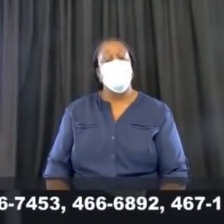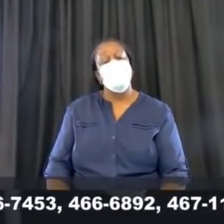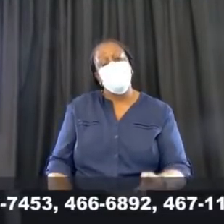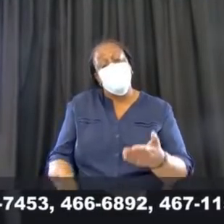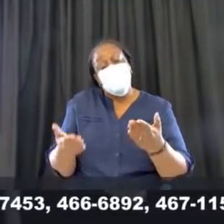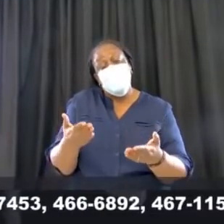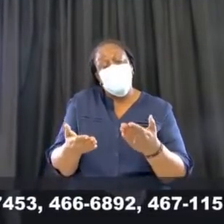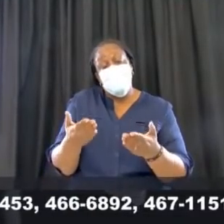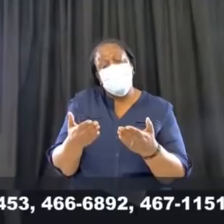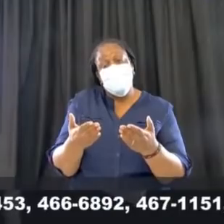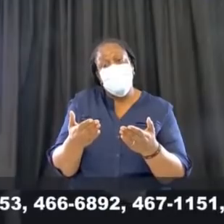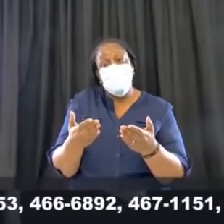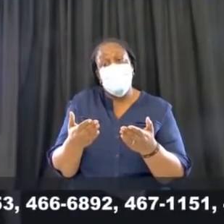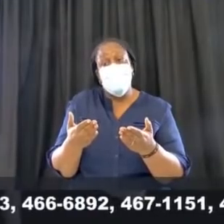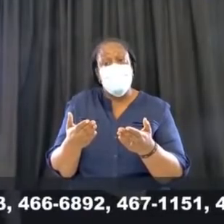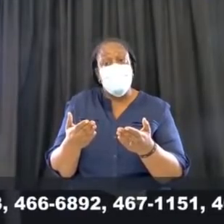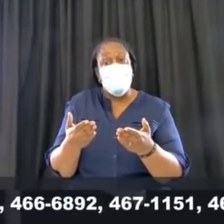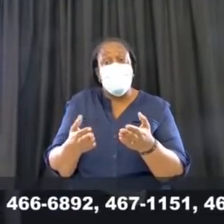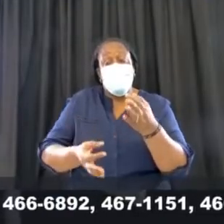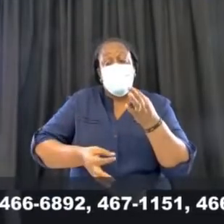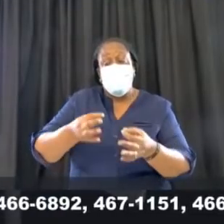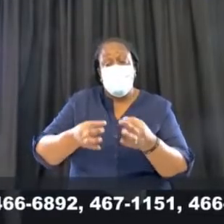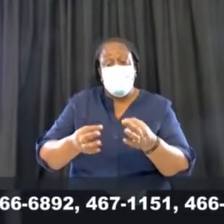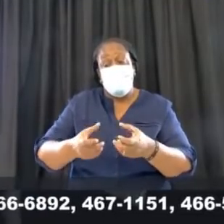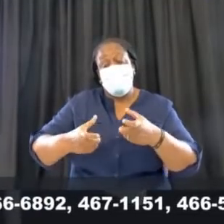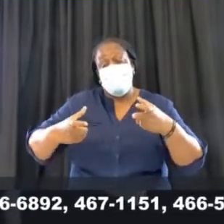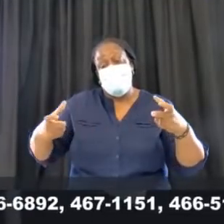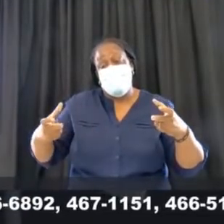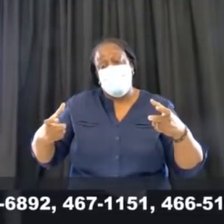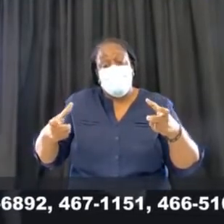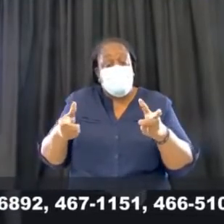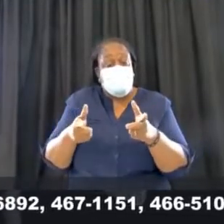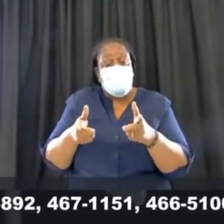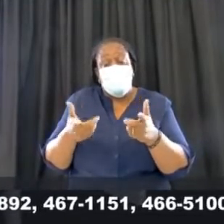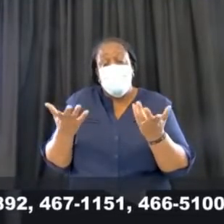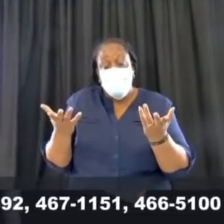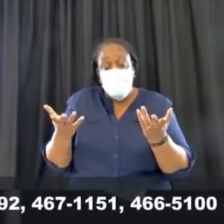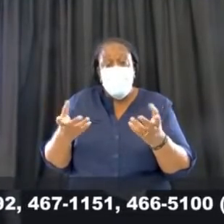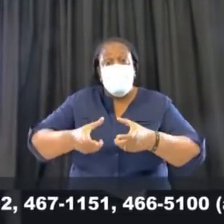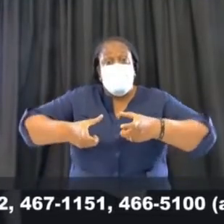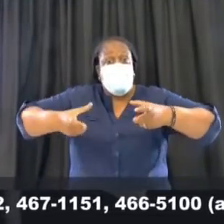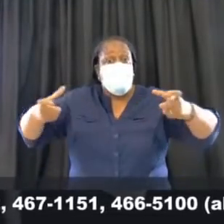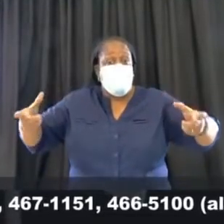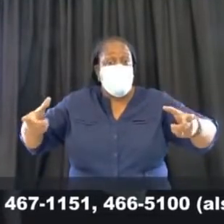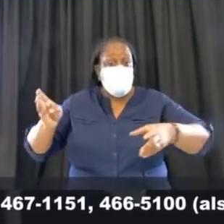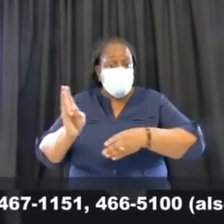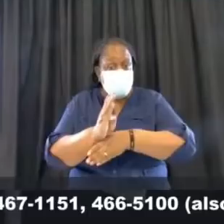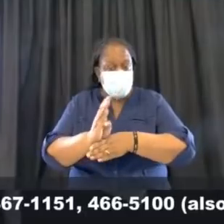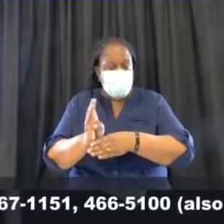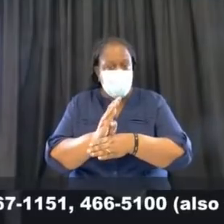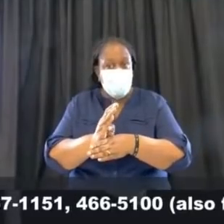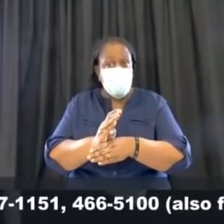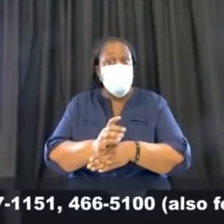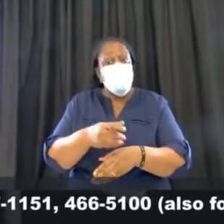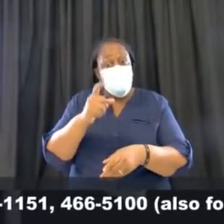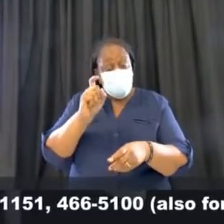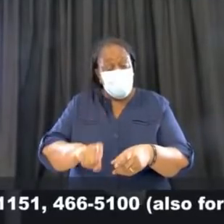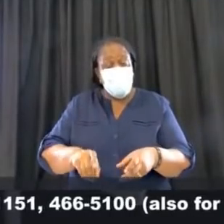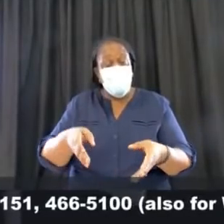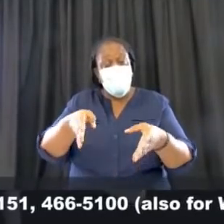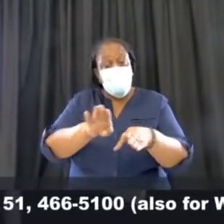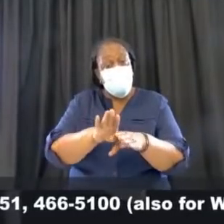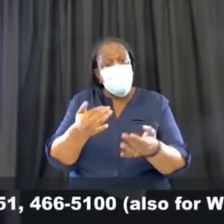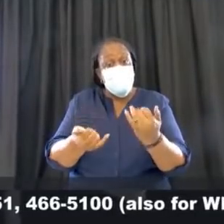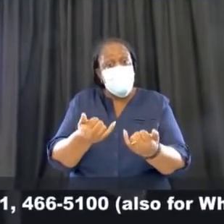establishment, you may need to close even more than the hour ahead of the start of the curfew. The objective here is